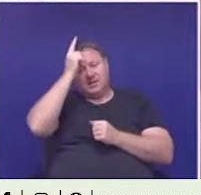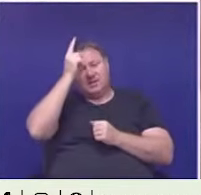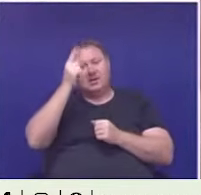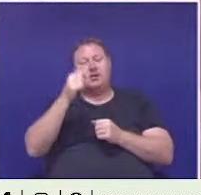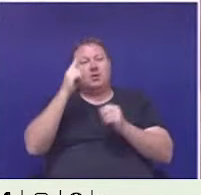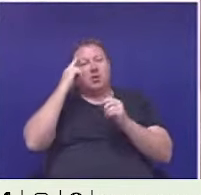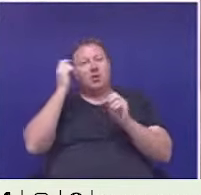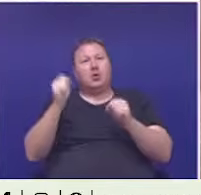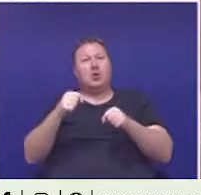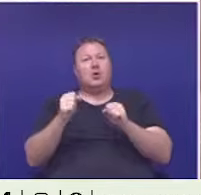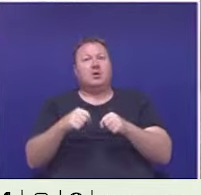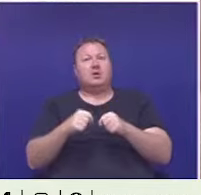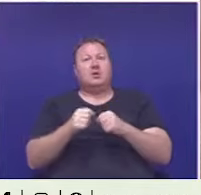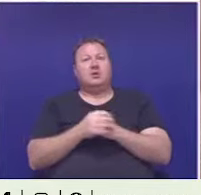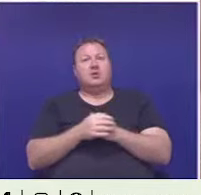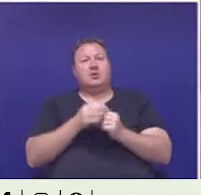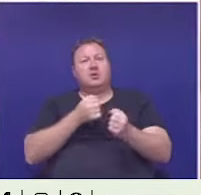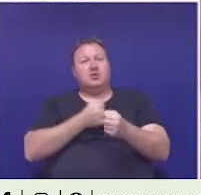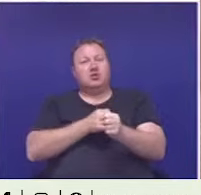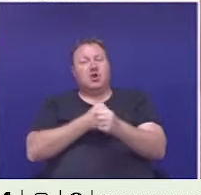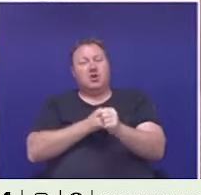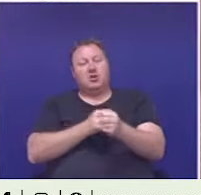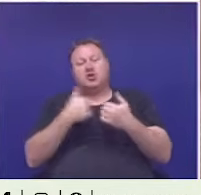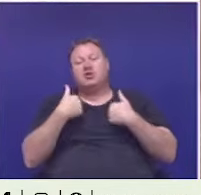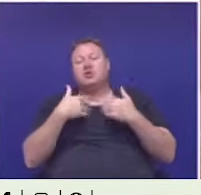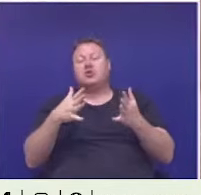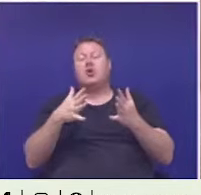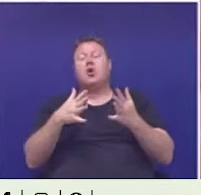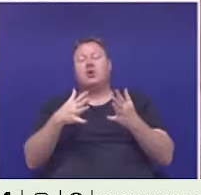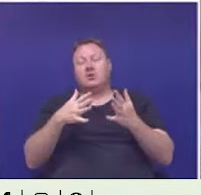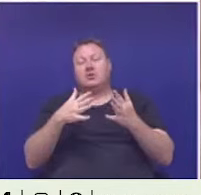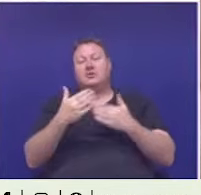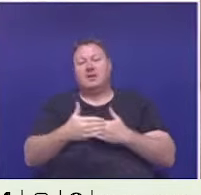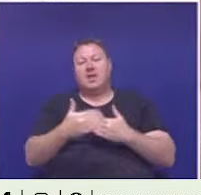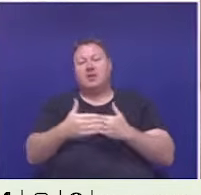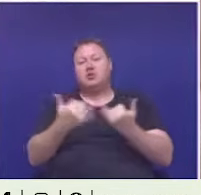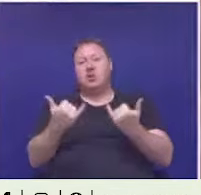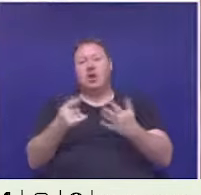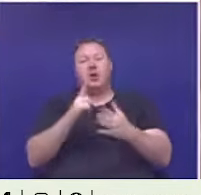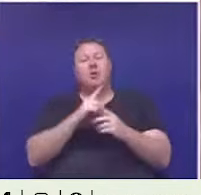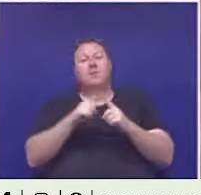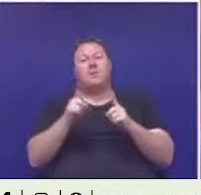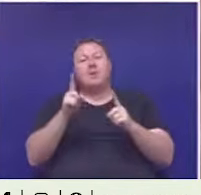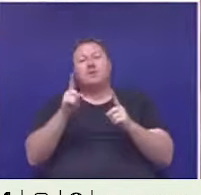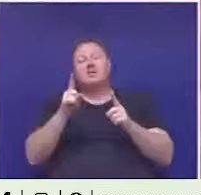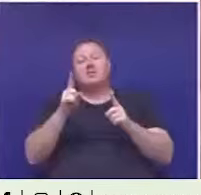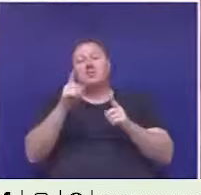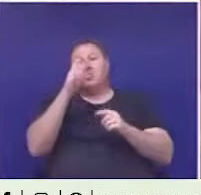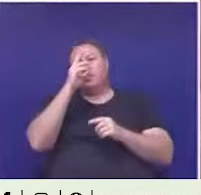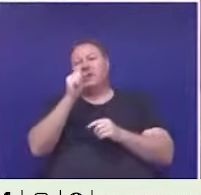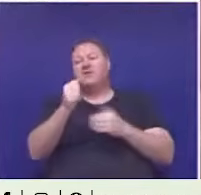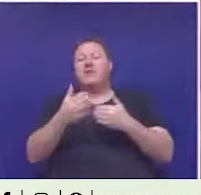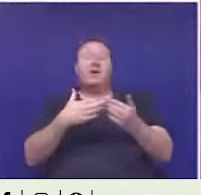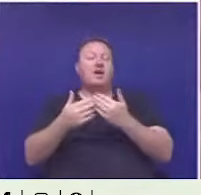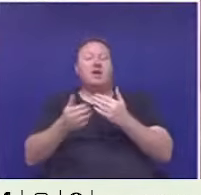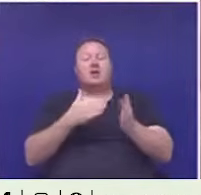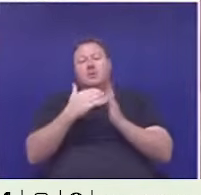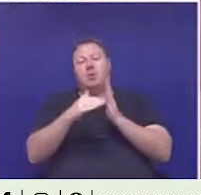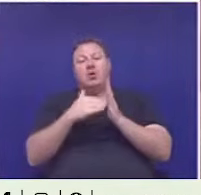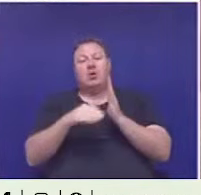the strategy is in its initial stage. But we believe that any program should have a monitoring